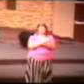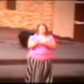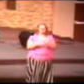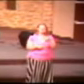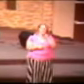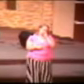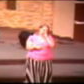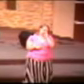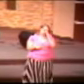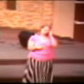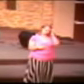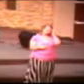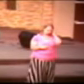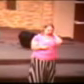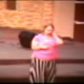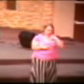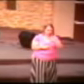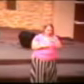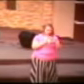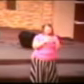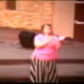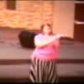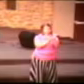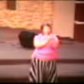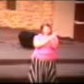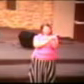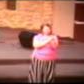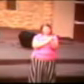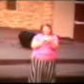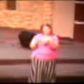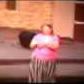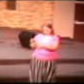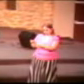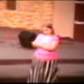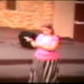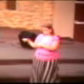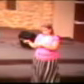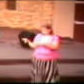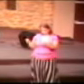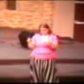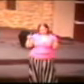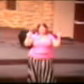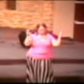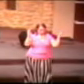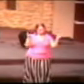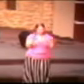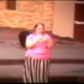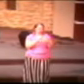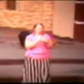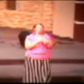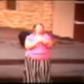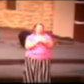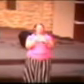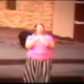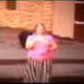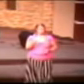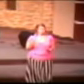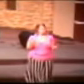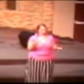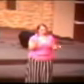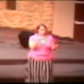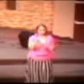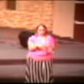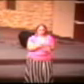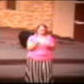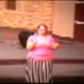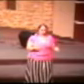and you've been very complimentary of this particular series. Comments like, I've been waiting for this for a